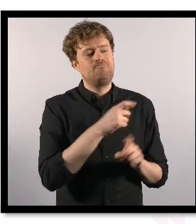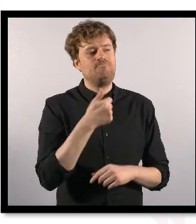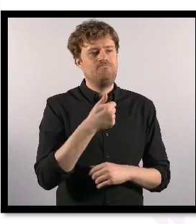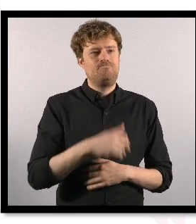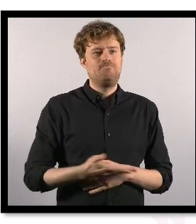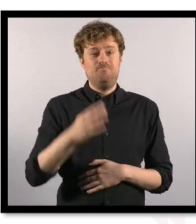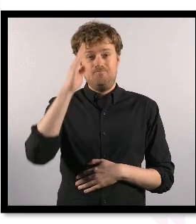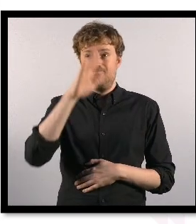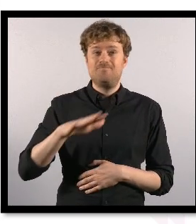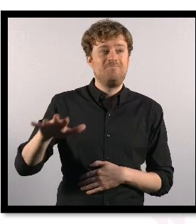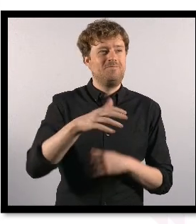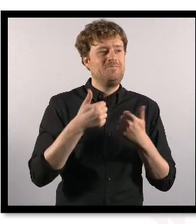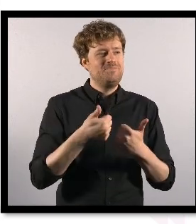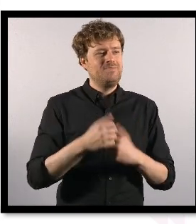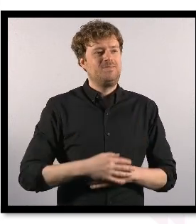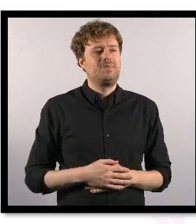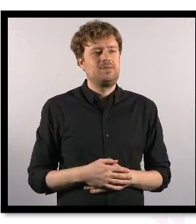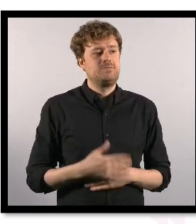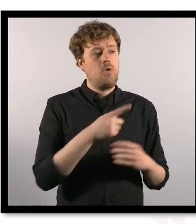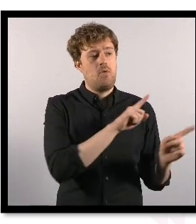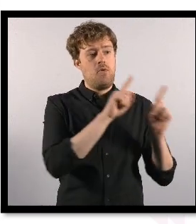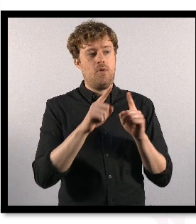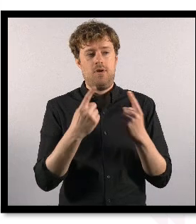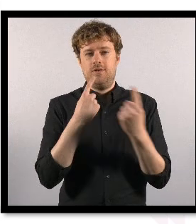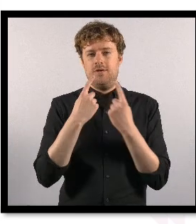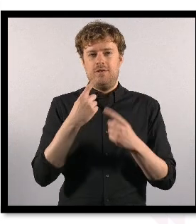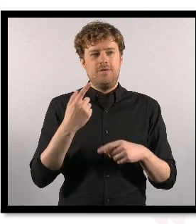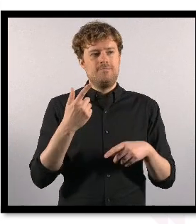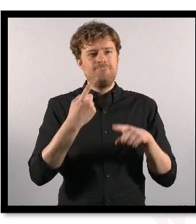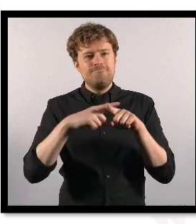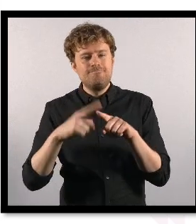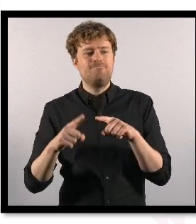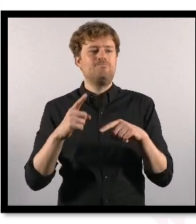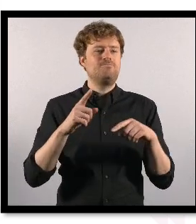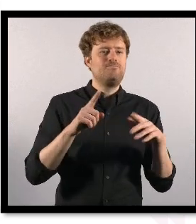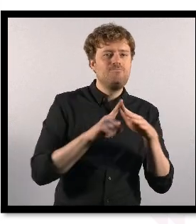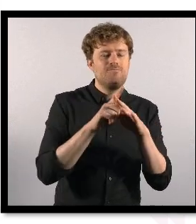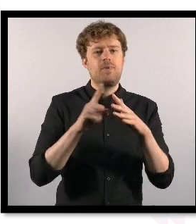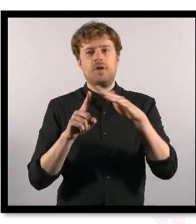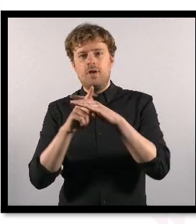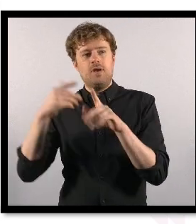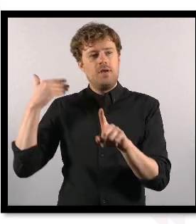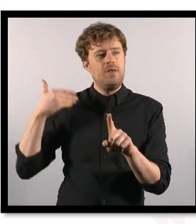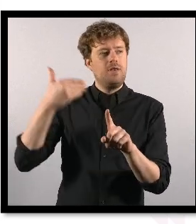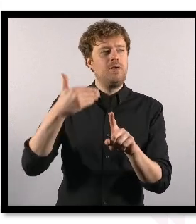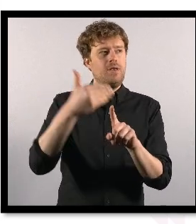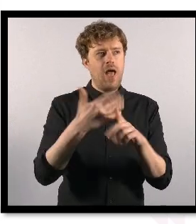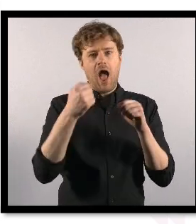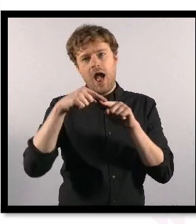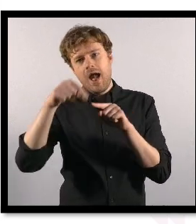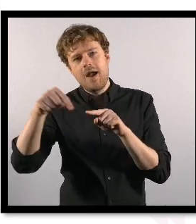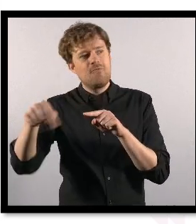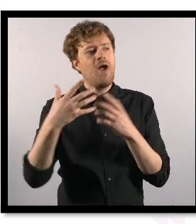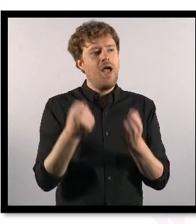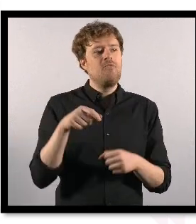come up, I'm always that one that likes to dig into that digital photo album, which means the Wayback Machine, YouTube. And I was at this